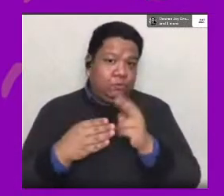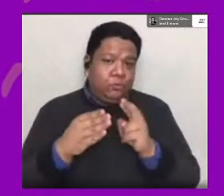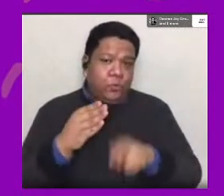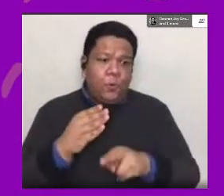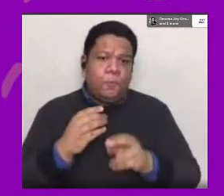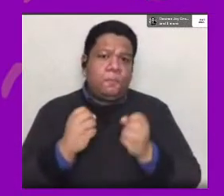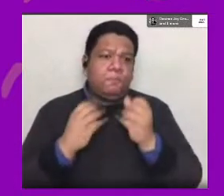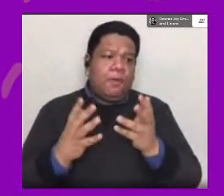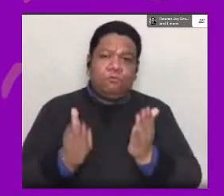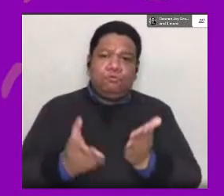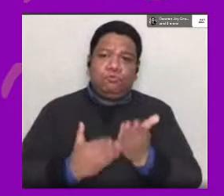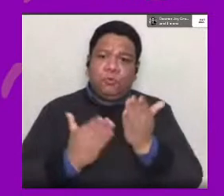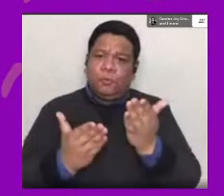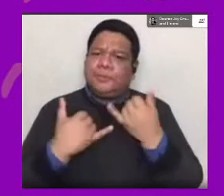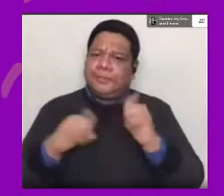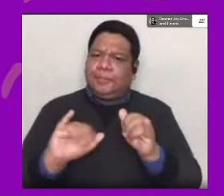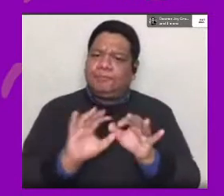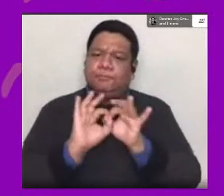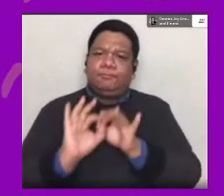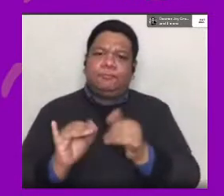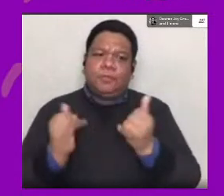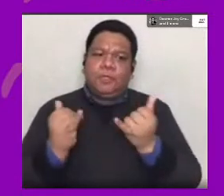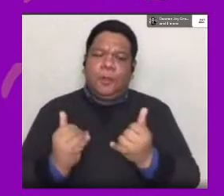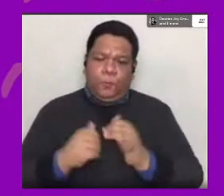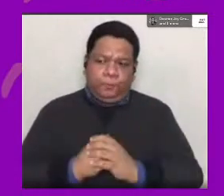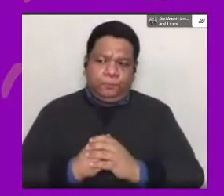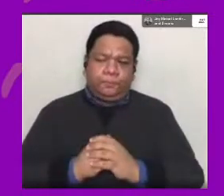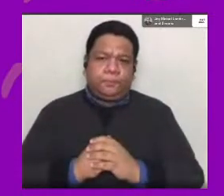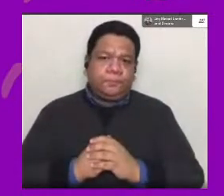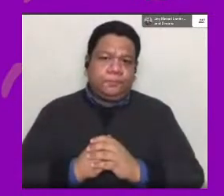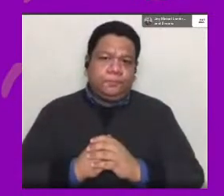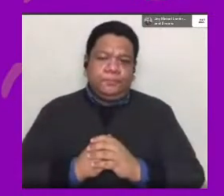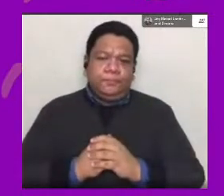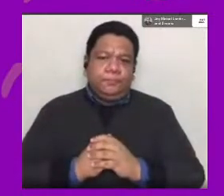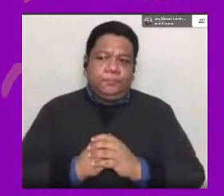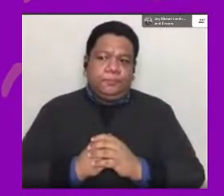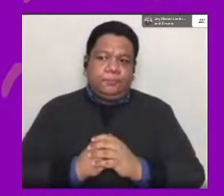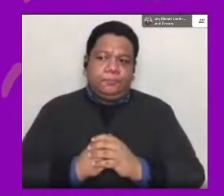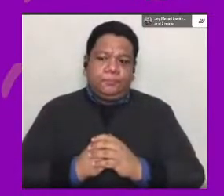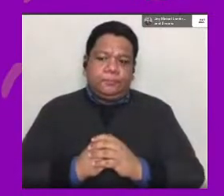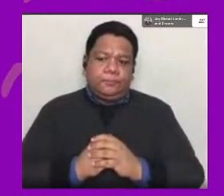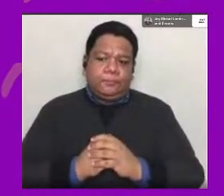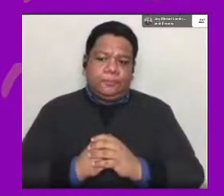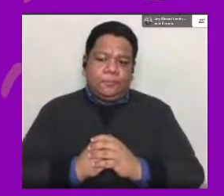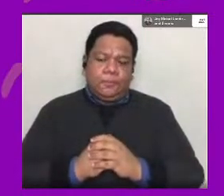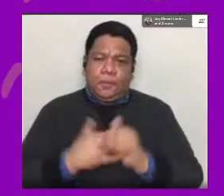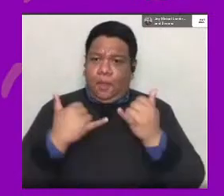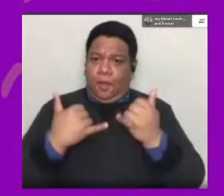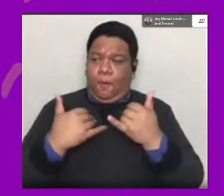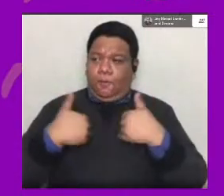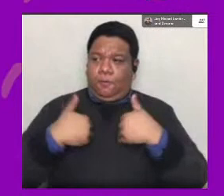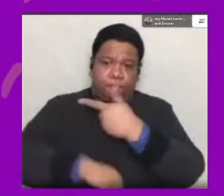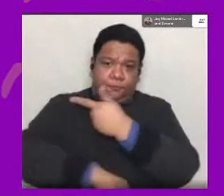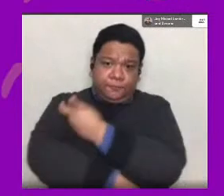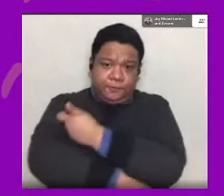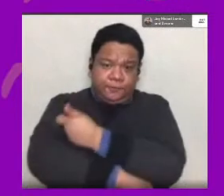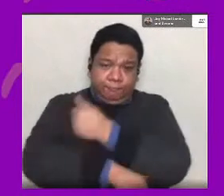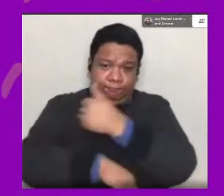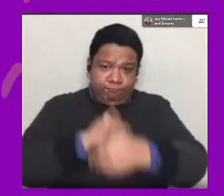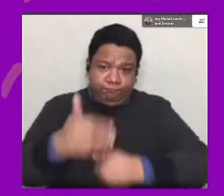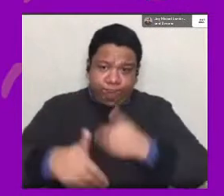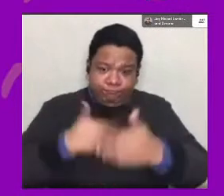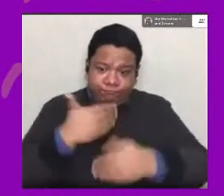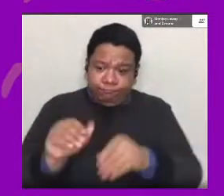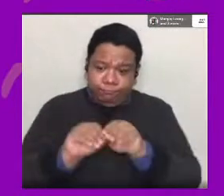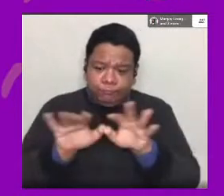recommendations are still relevant to this day. As we pivot to the promise of vaccinations, we